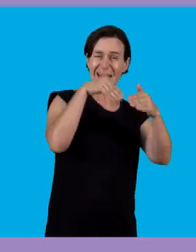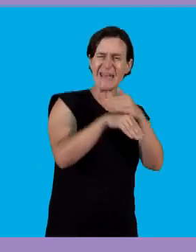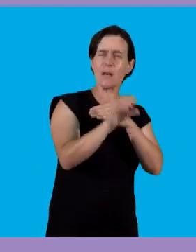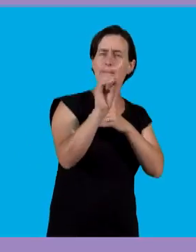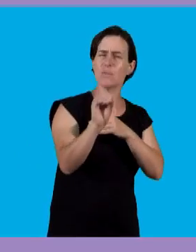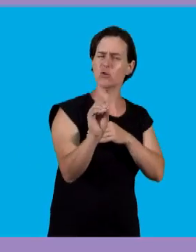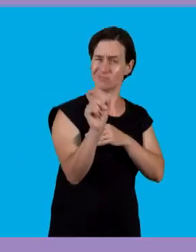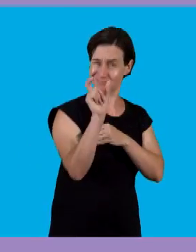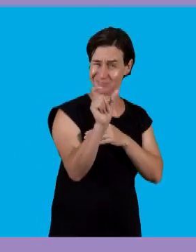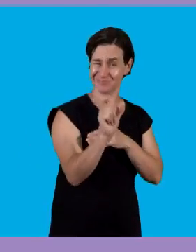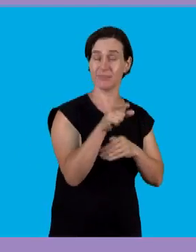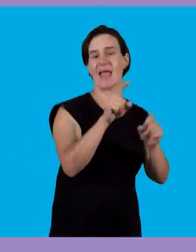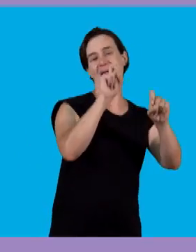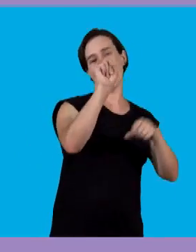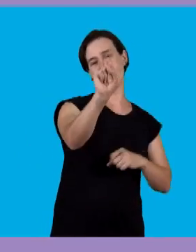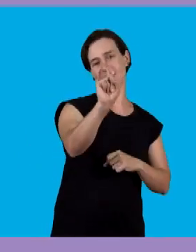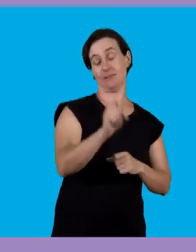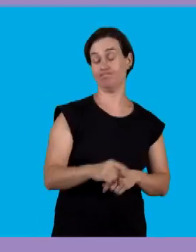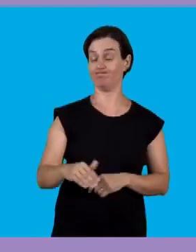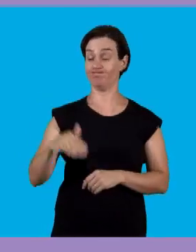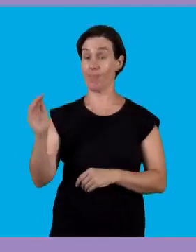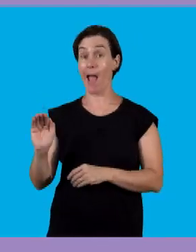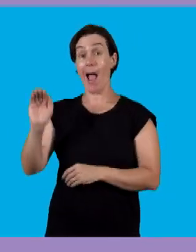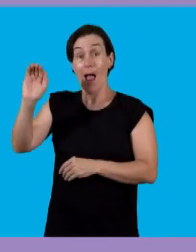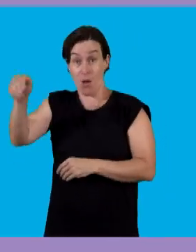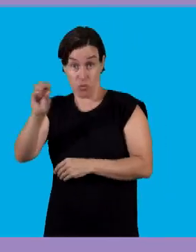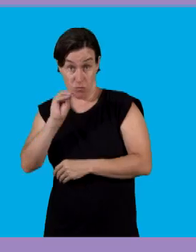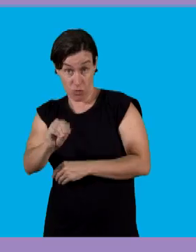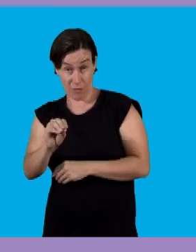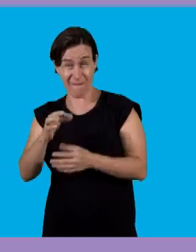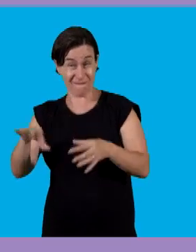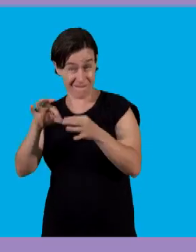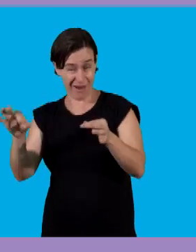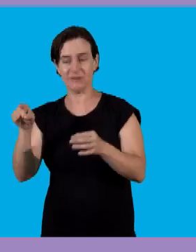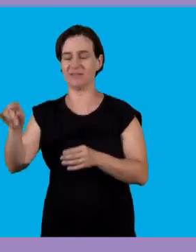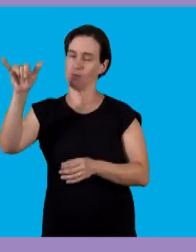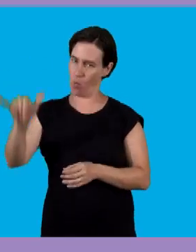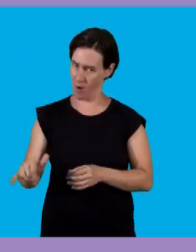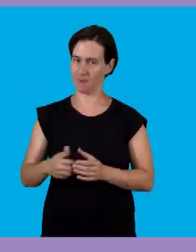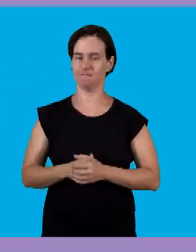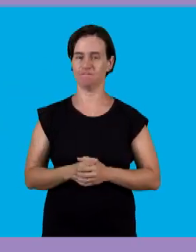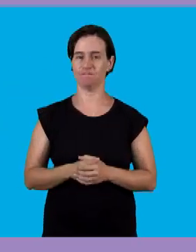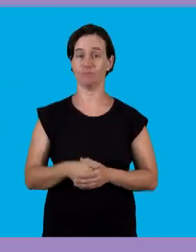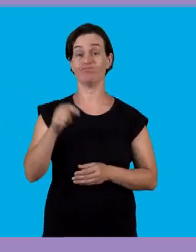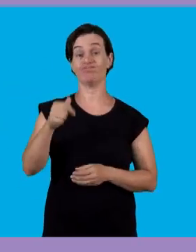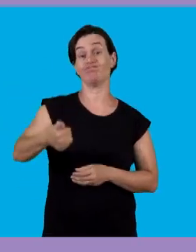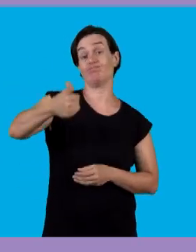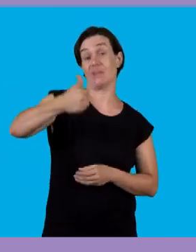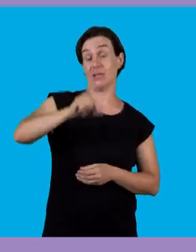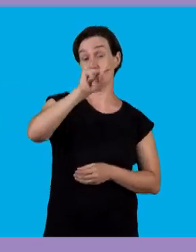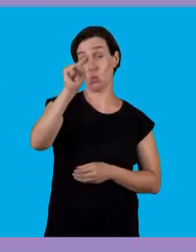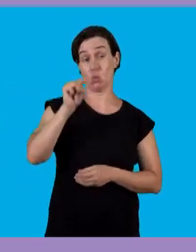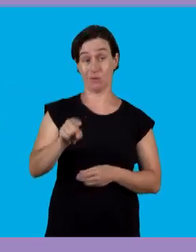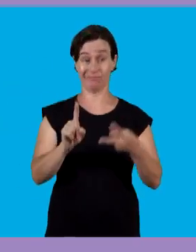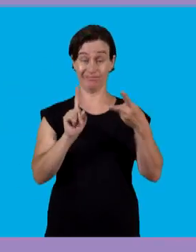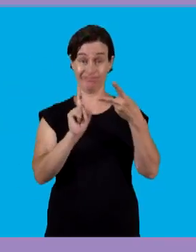by an X and our output values are represented with a Y. Let's go on to the next question.